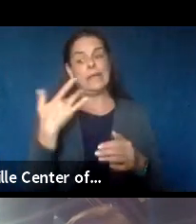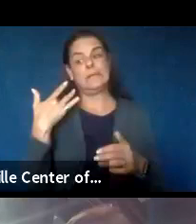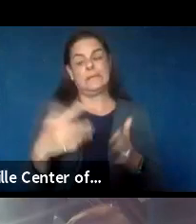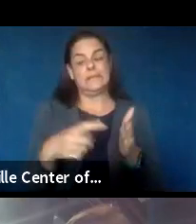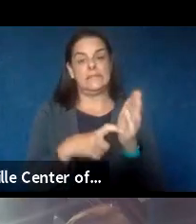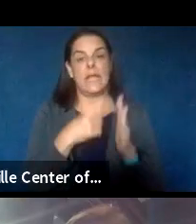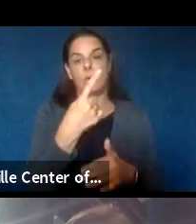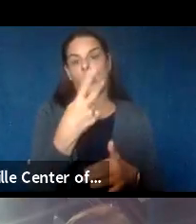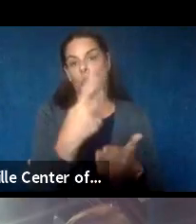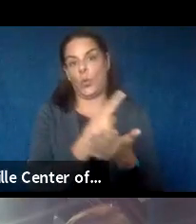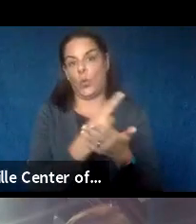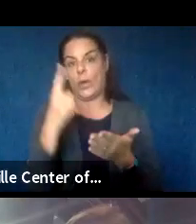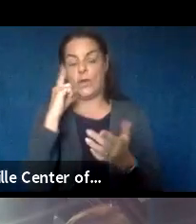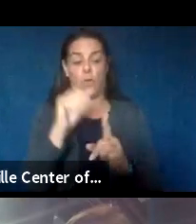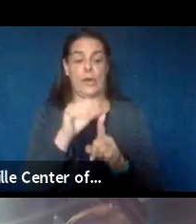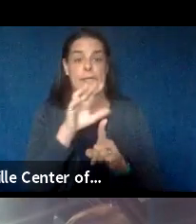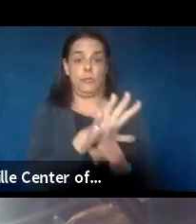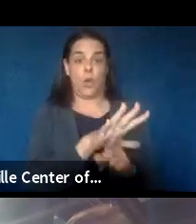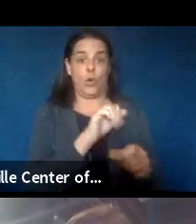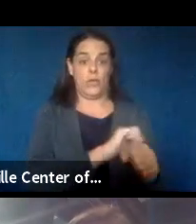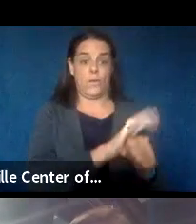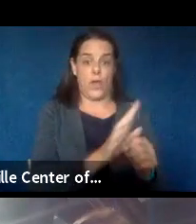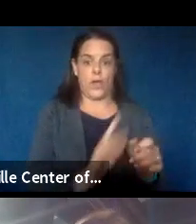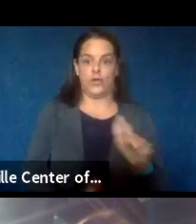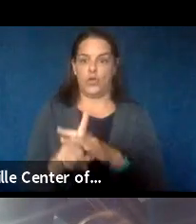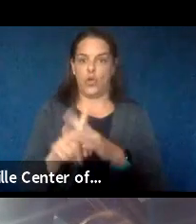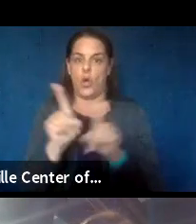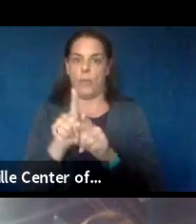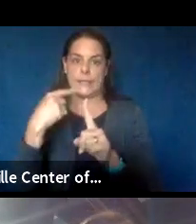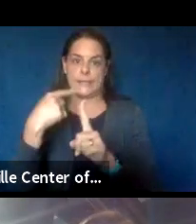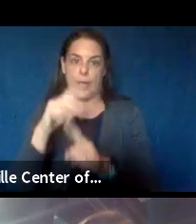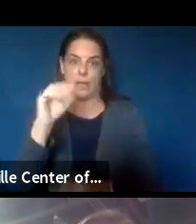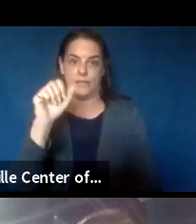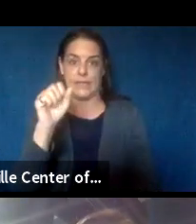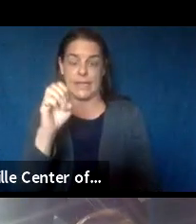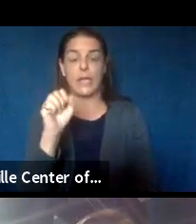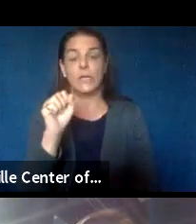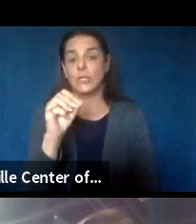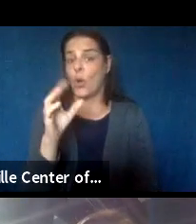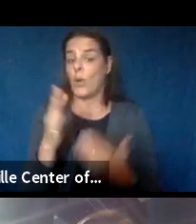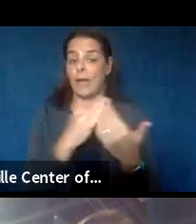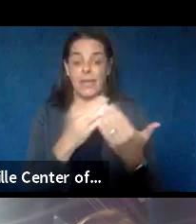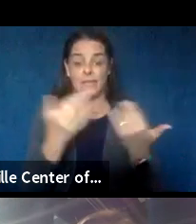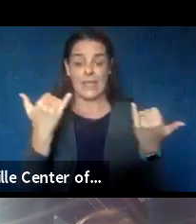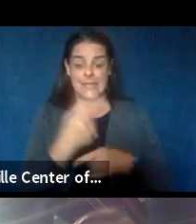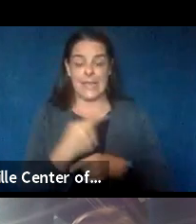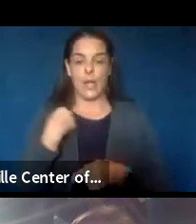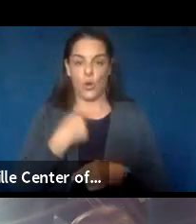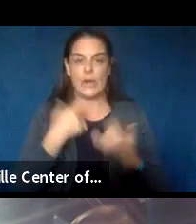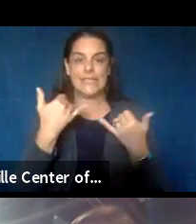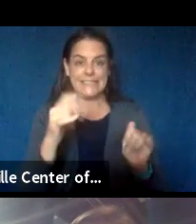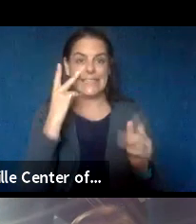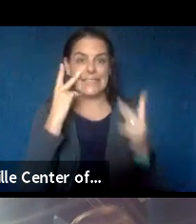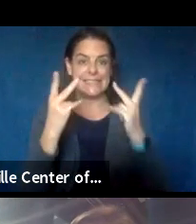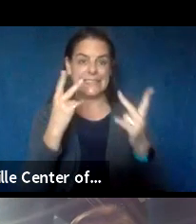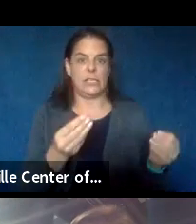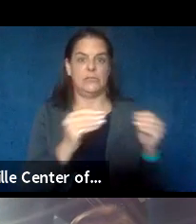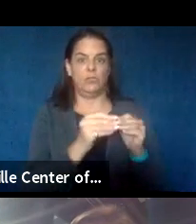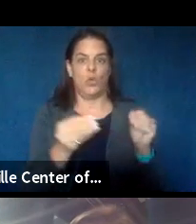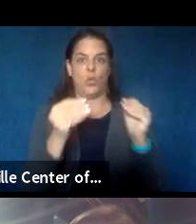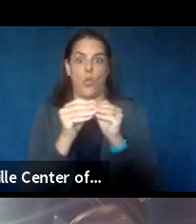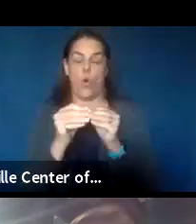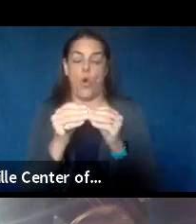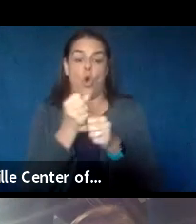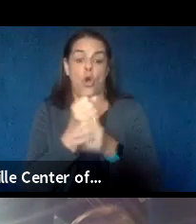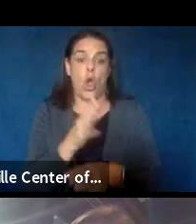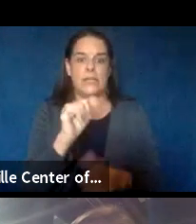for exposure to the virus to show up as a positive case. So even today, we're still seeing increases that were driven just